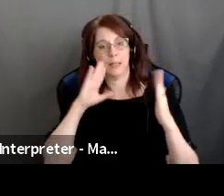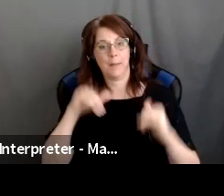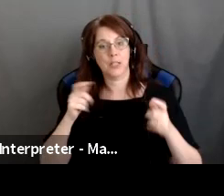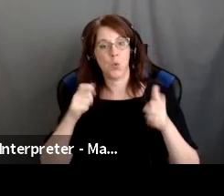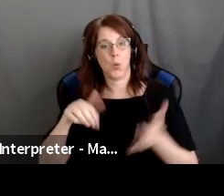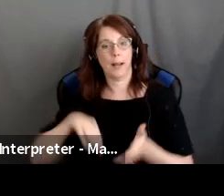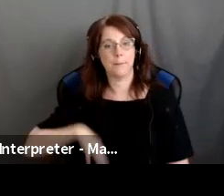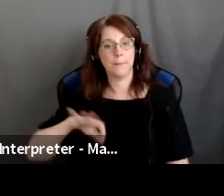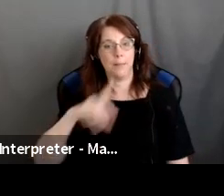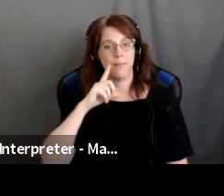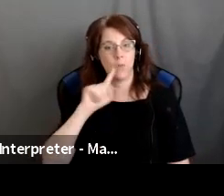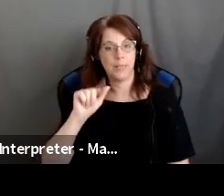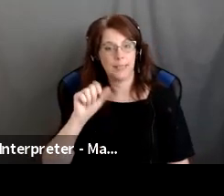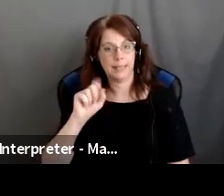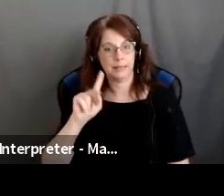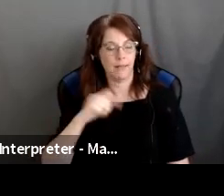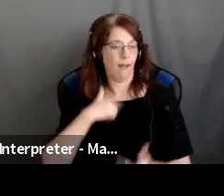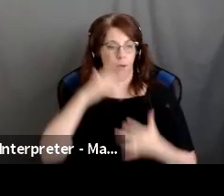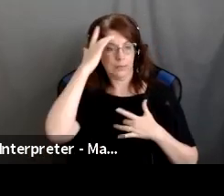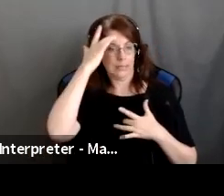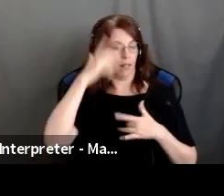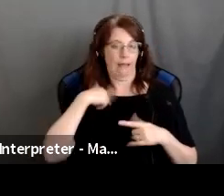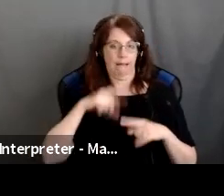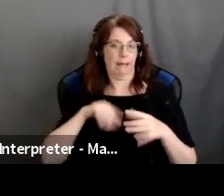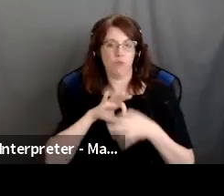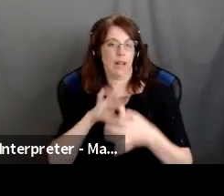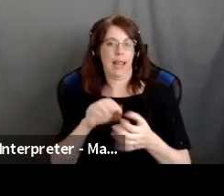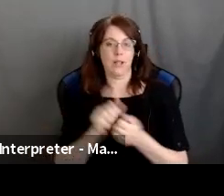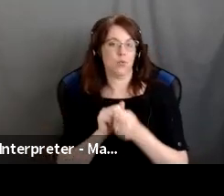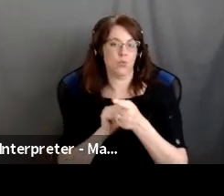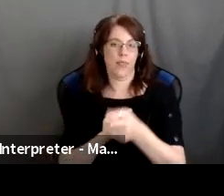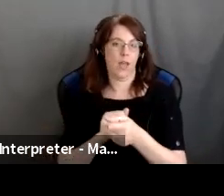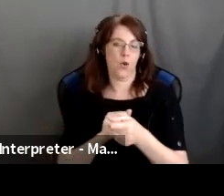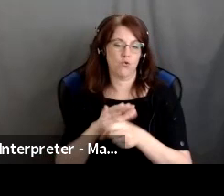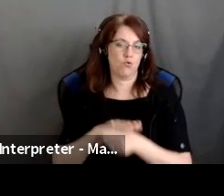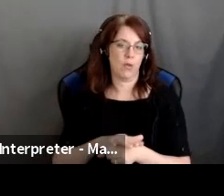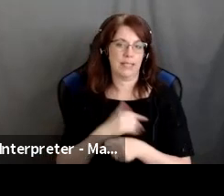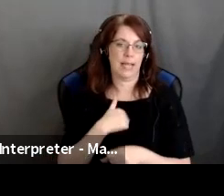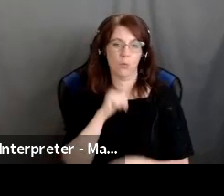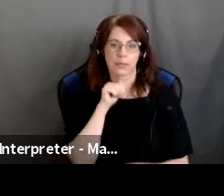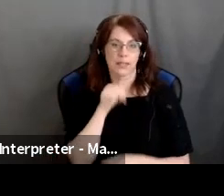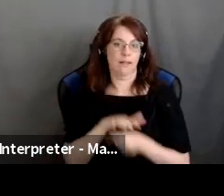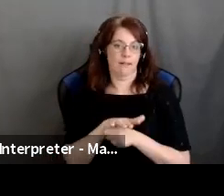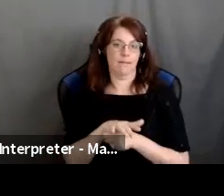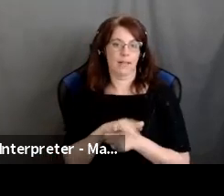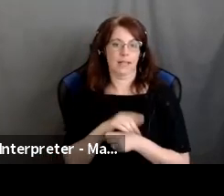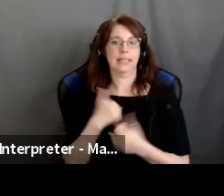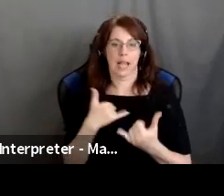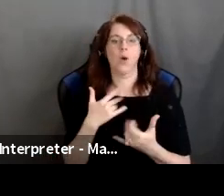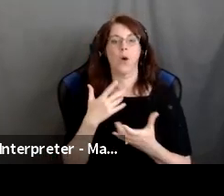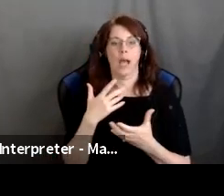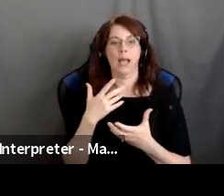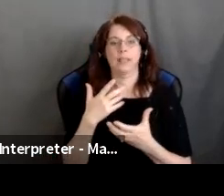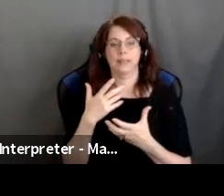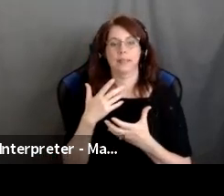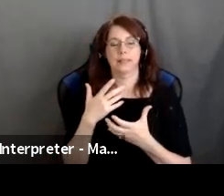was ill, I cannot relate to his stress, and I was shorter than I mean to be. I now know to trust my coworkers when